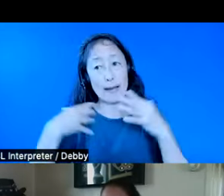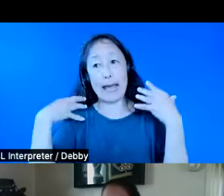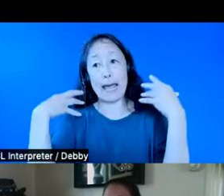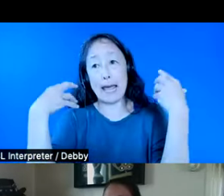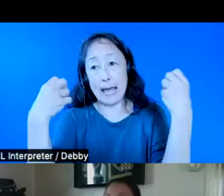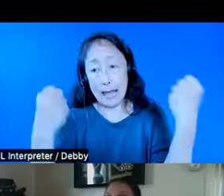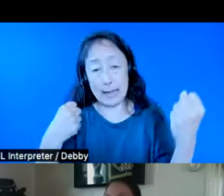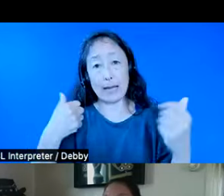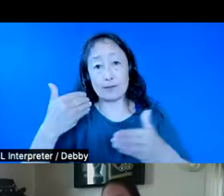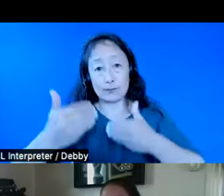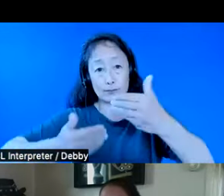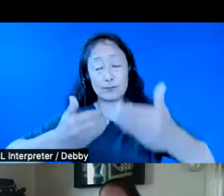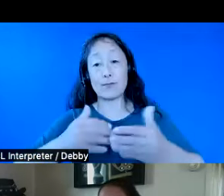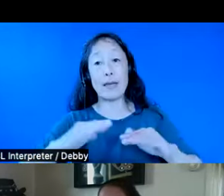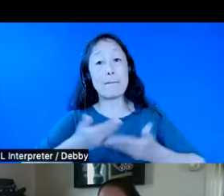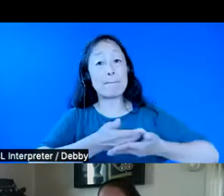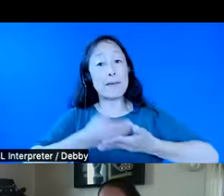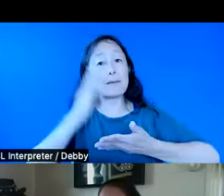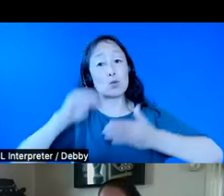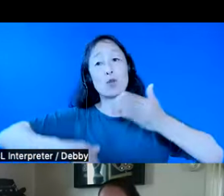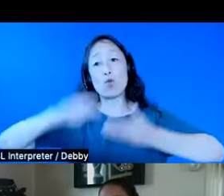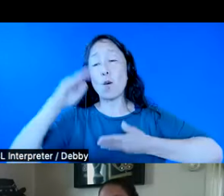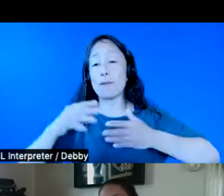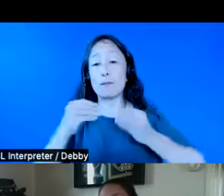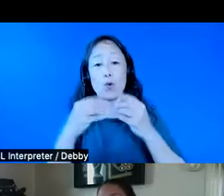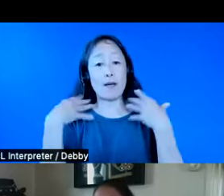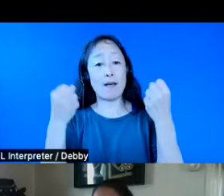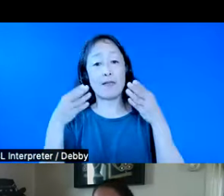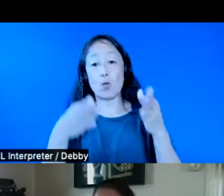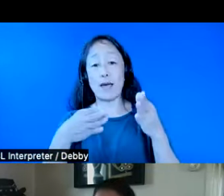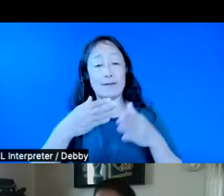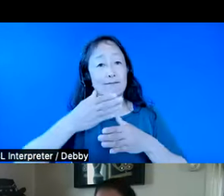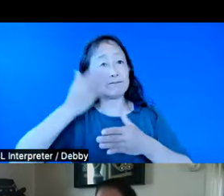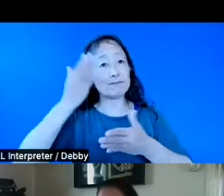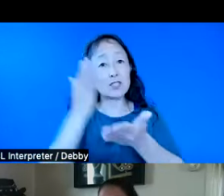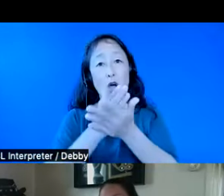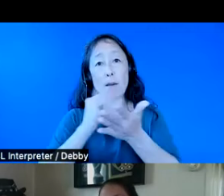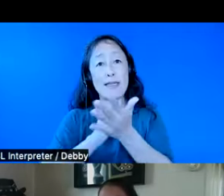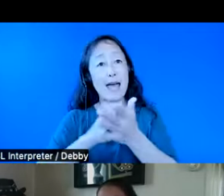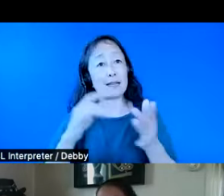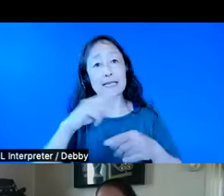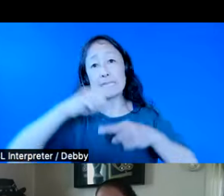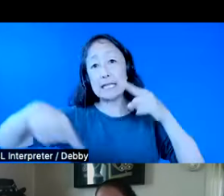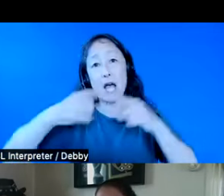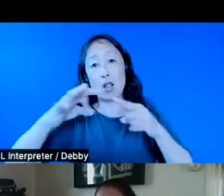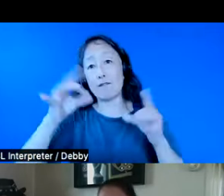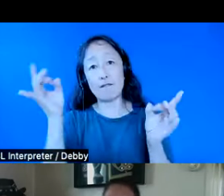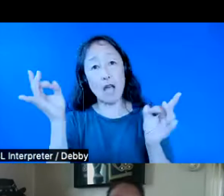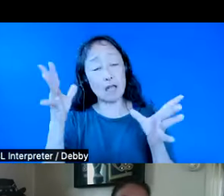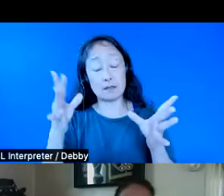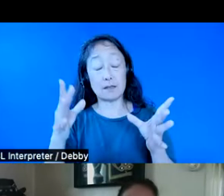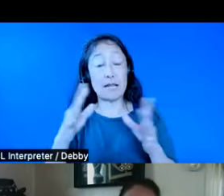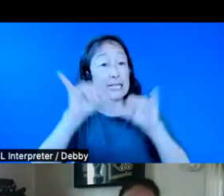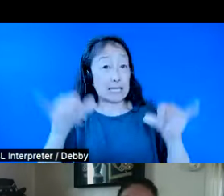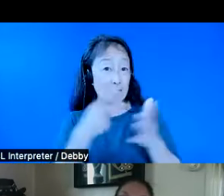babies are going to grow up in a healthier way and end that cycle, because the system failed us, not indigeneity. Okay, so